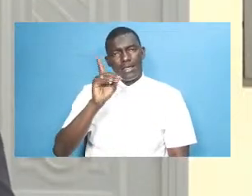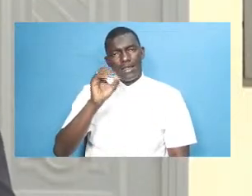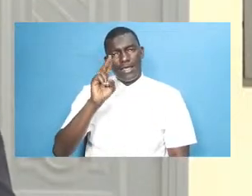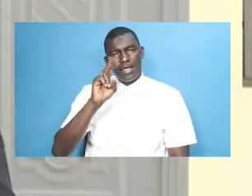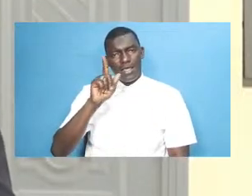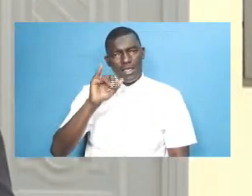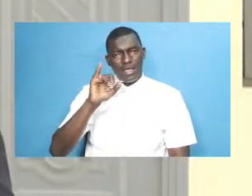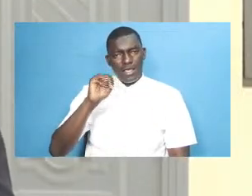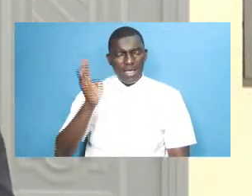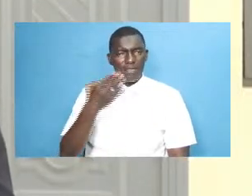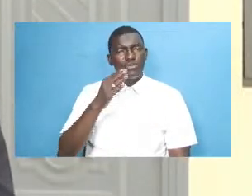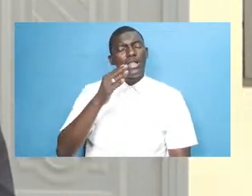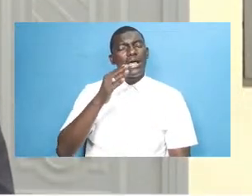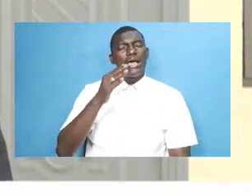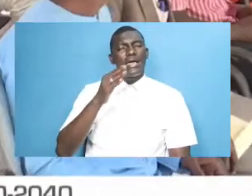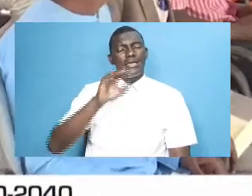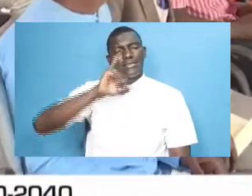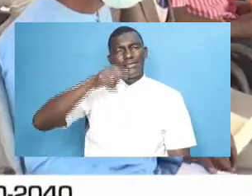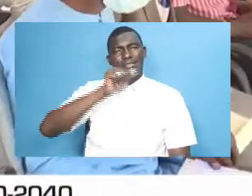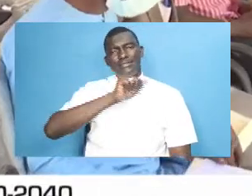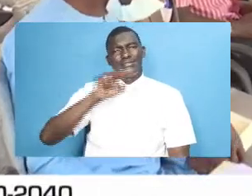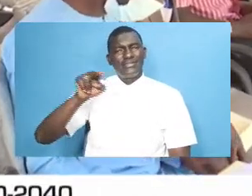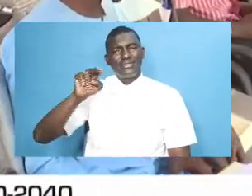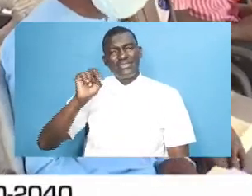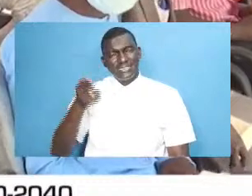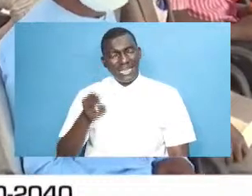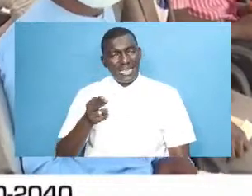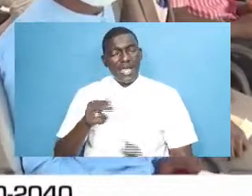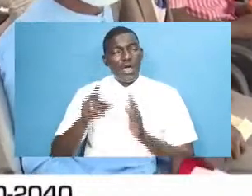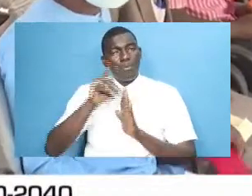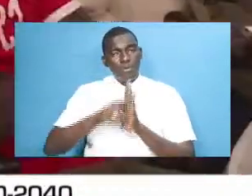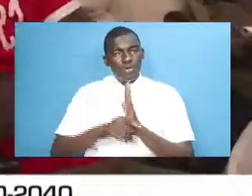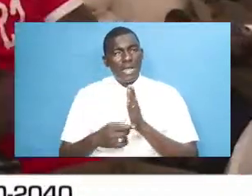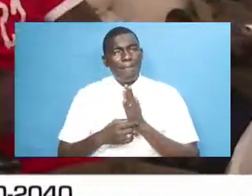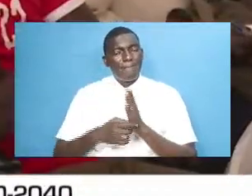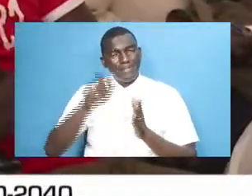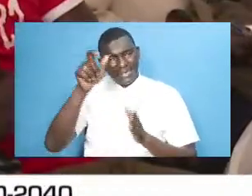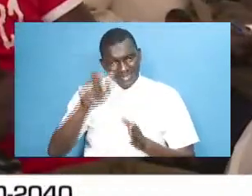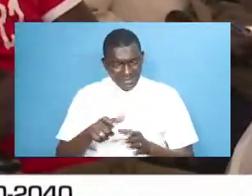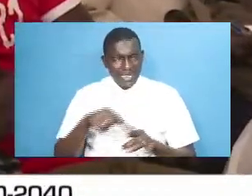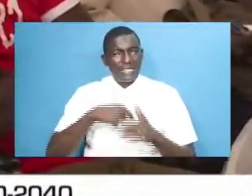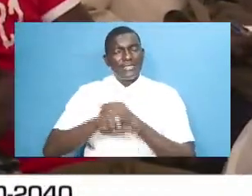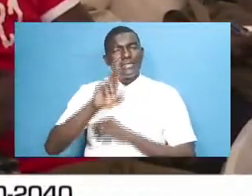and Communications at UNOPS Gambia, says this is the first regional exhibition